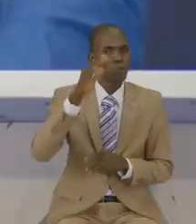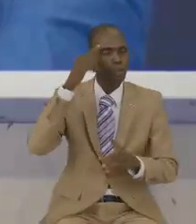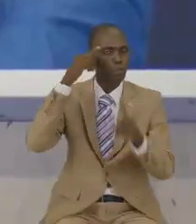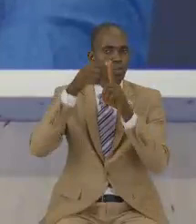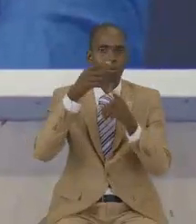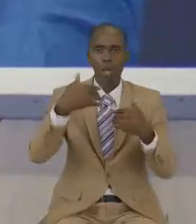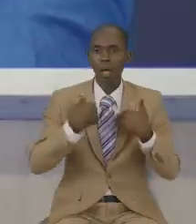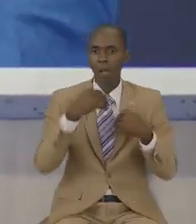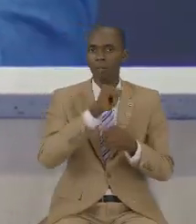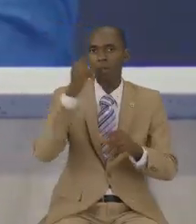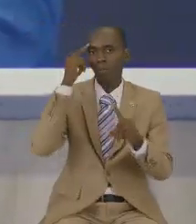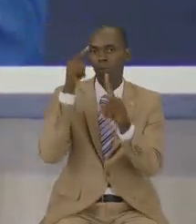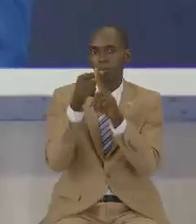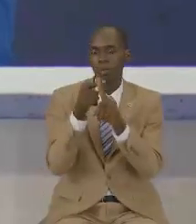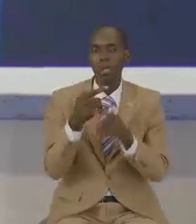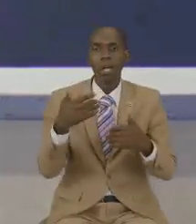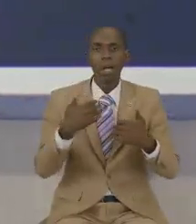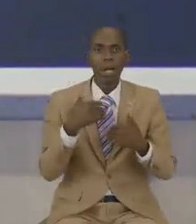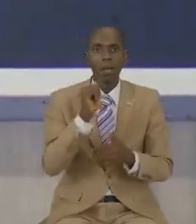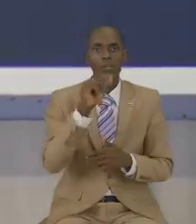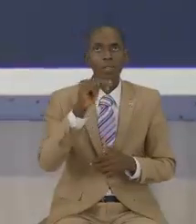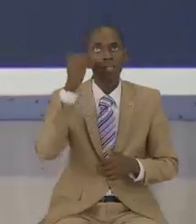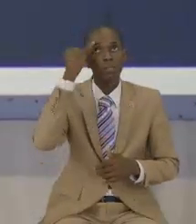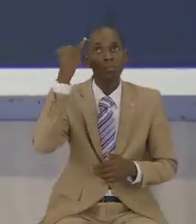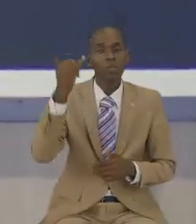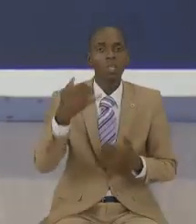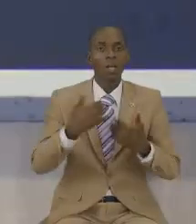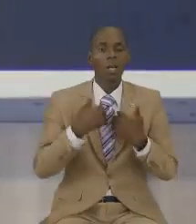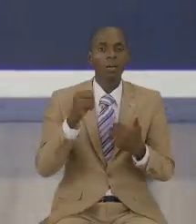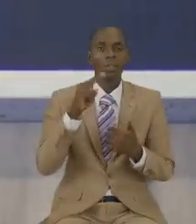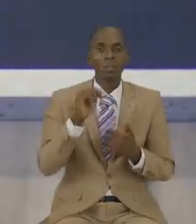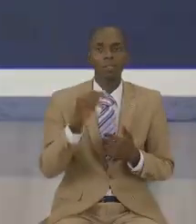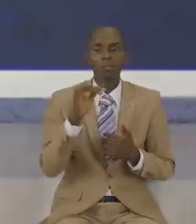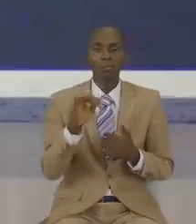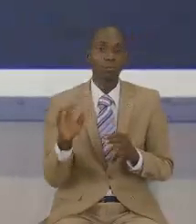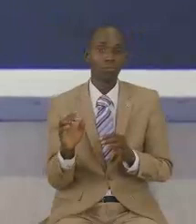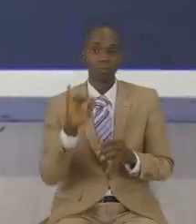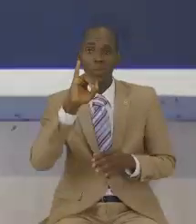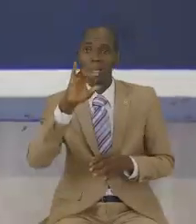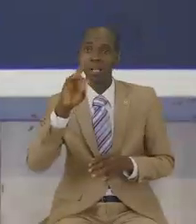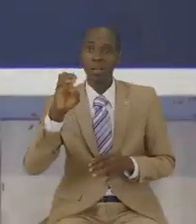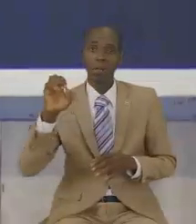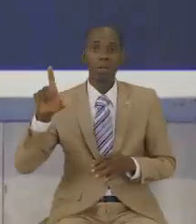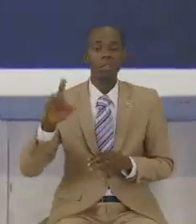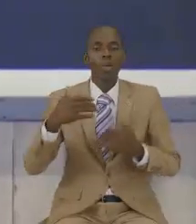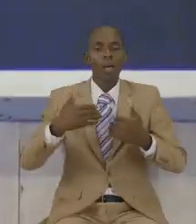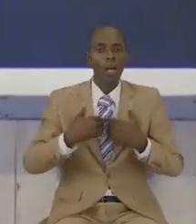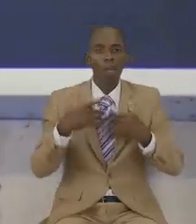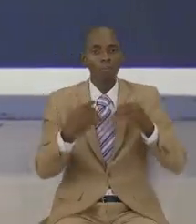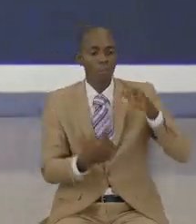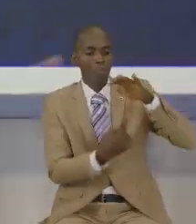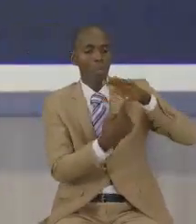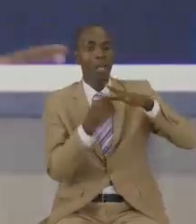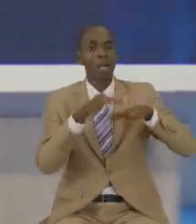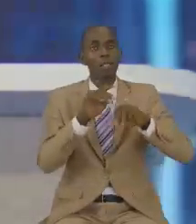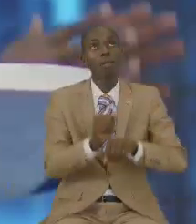goal. They have an idea. They have an ideal. They have the peak of the mountain they want to